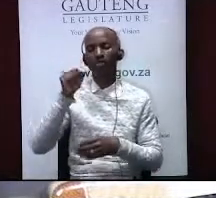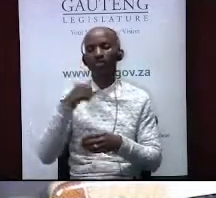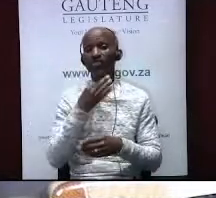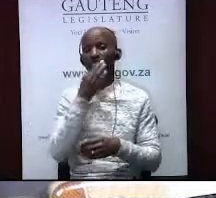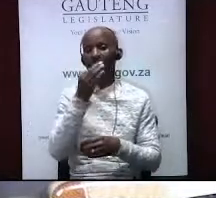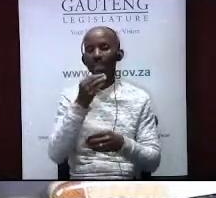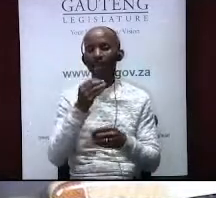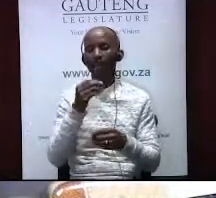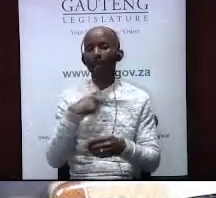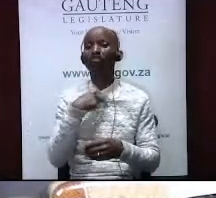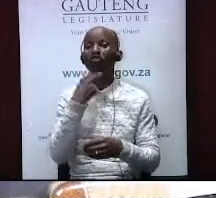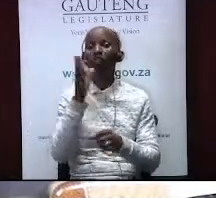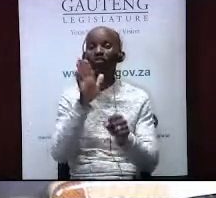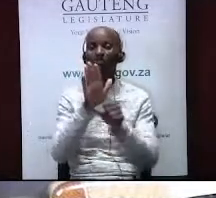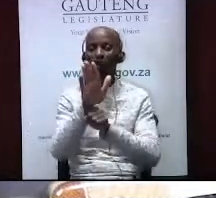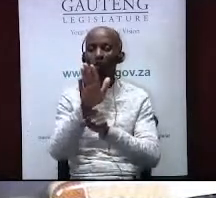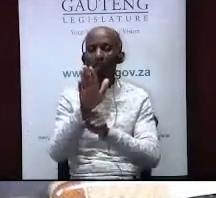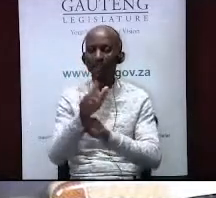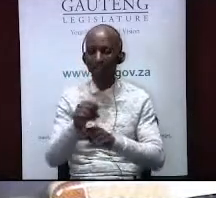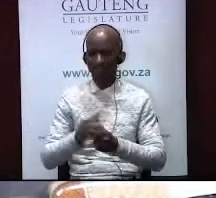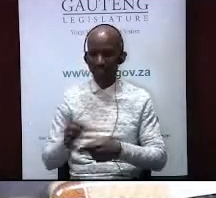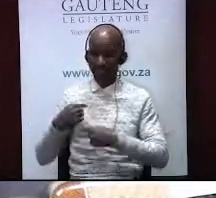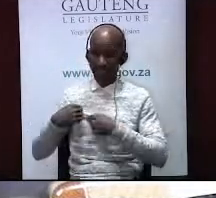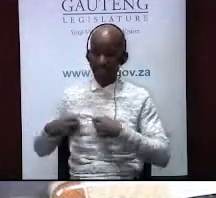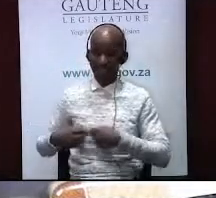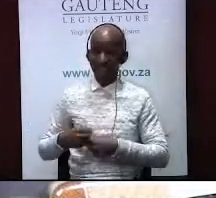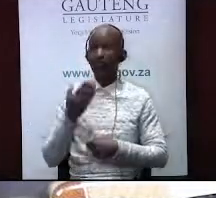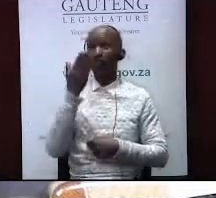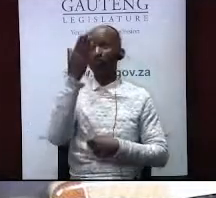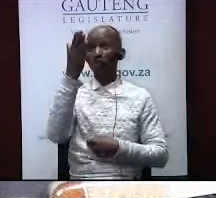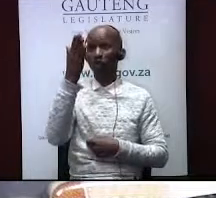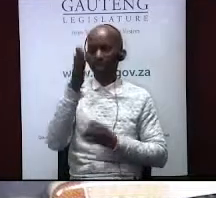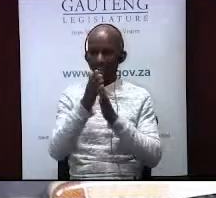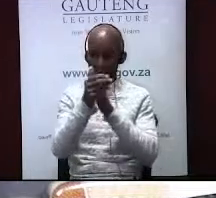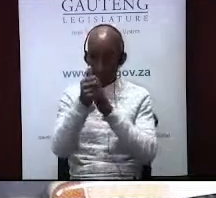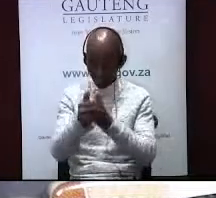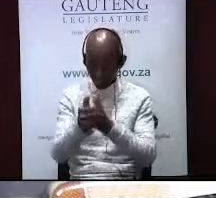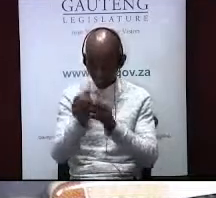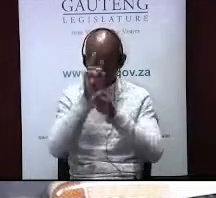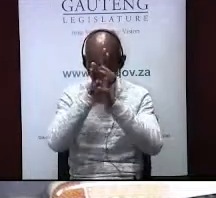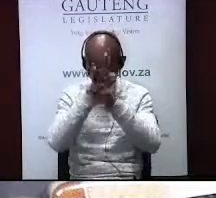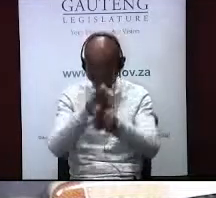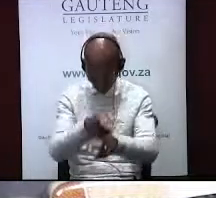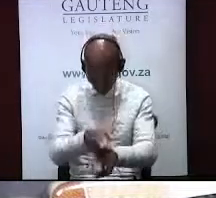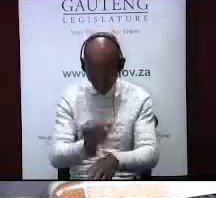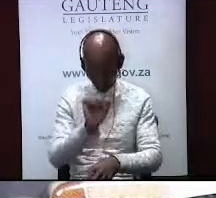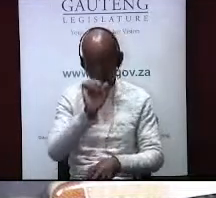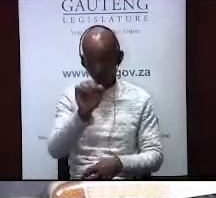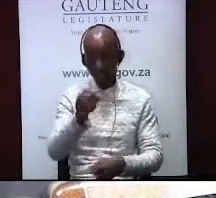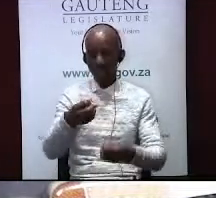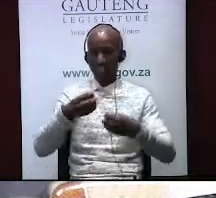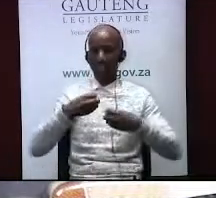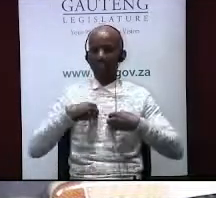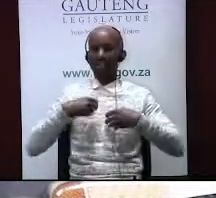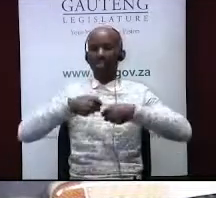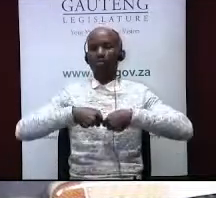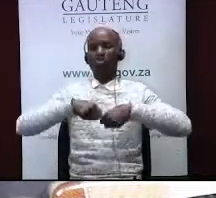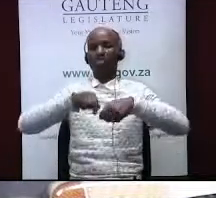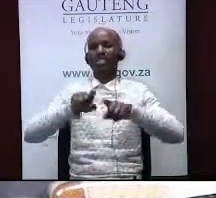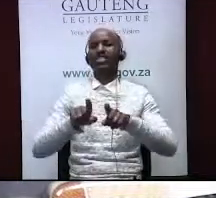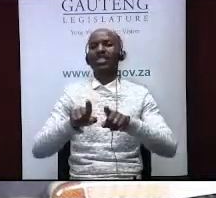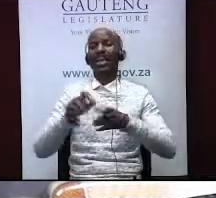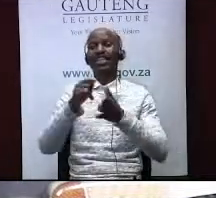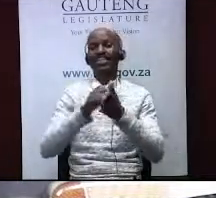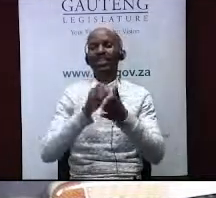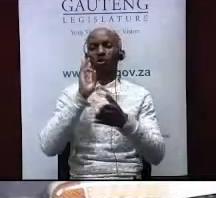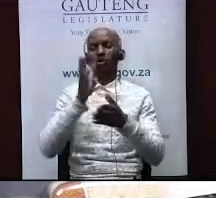mouthful. That's the heart of God. Leadership, I really honor you for giving us this opportunity. I'm just